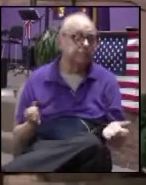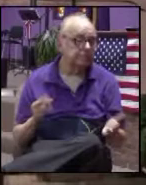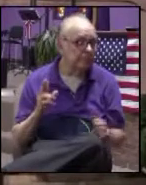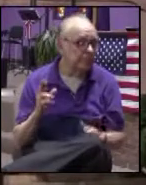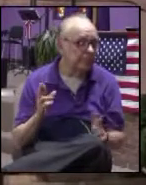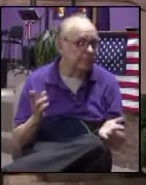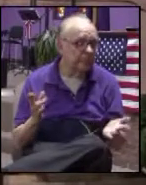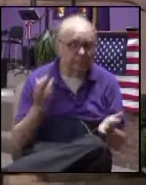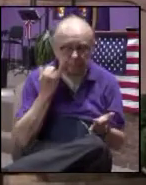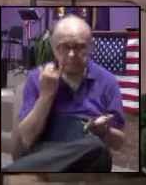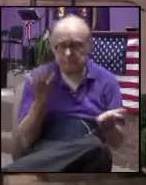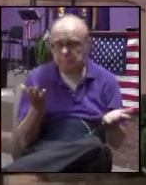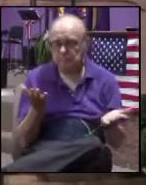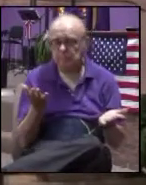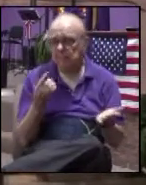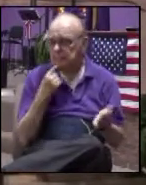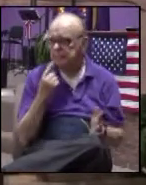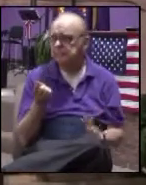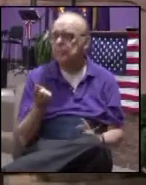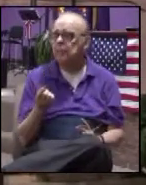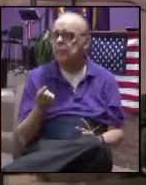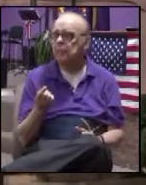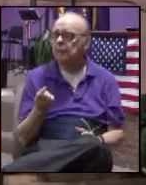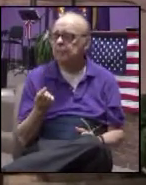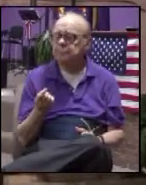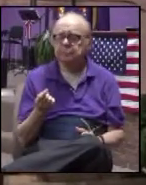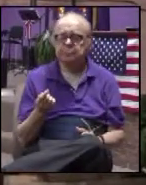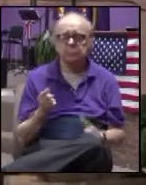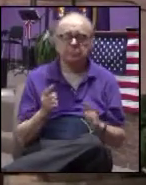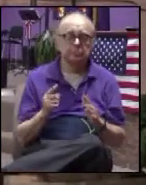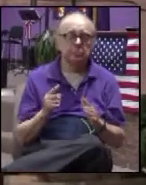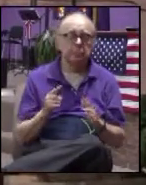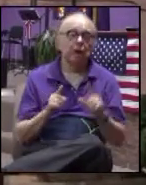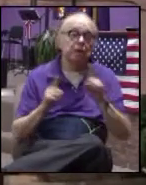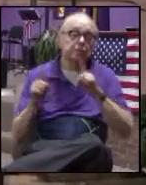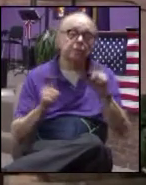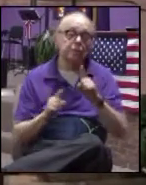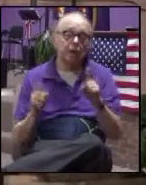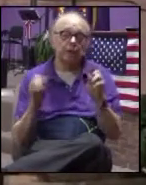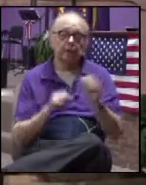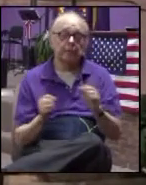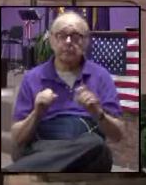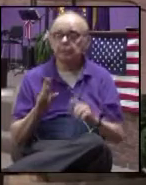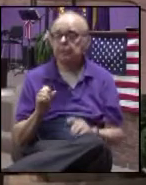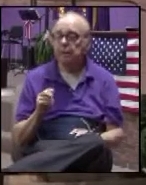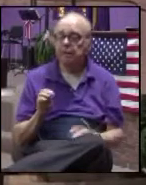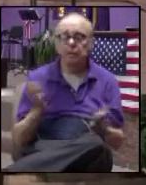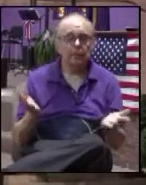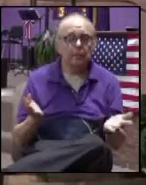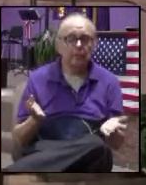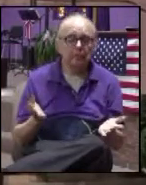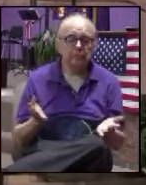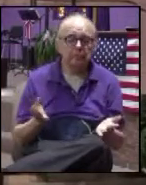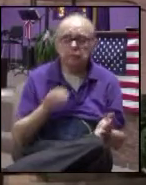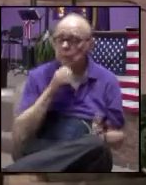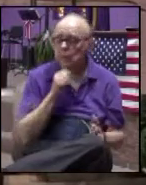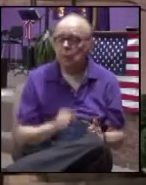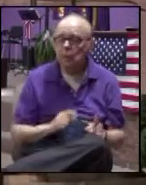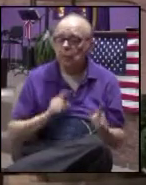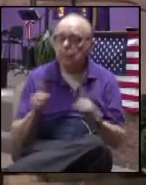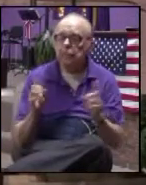Or if I was to say Star Wars, would it be the old Star